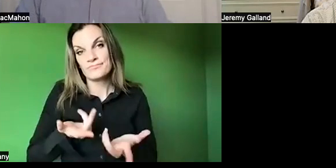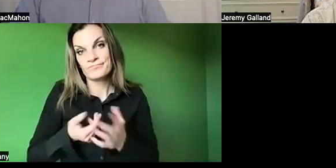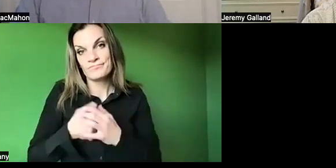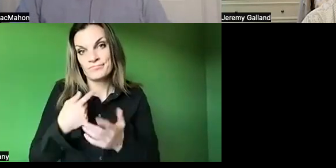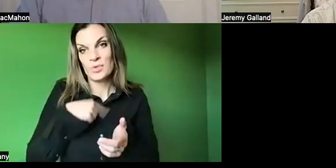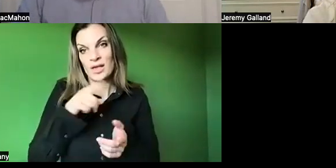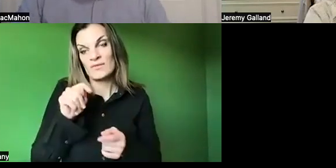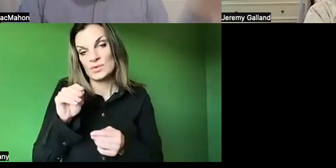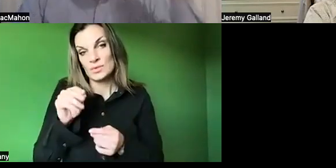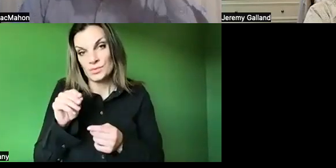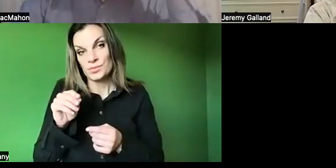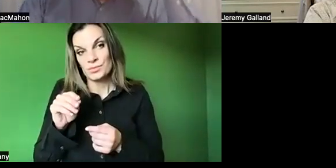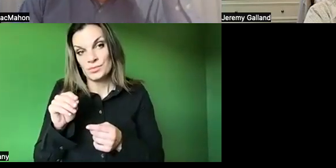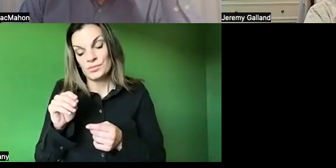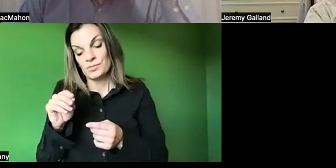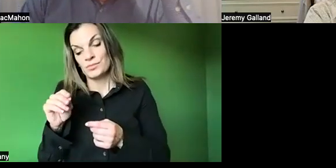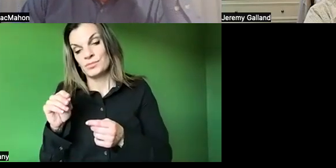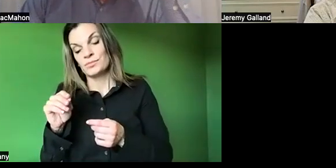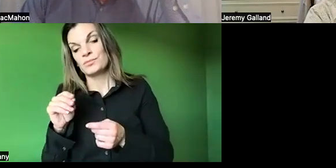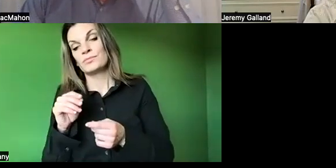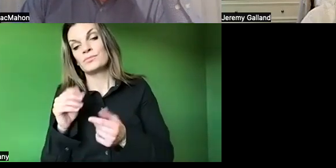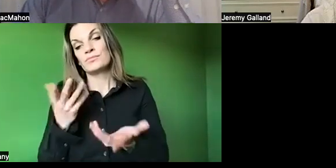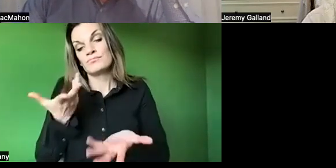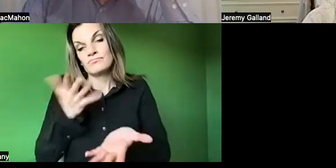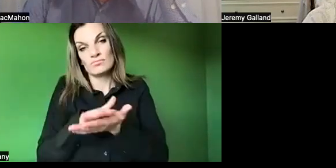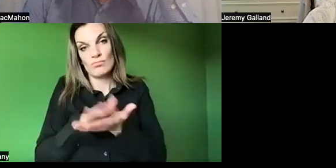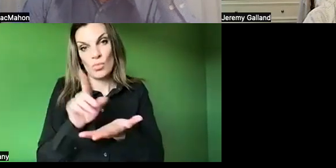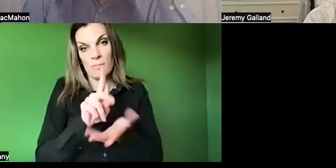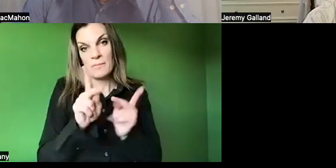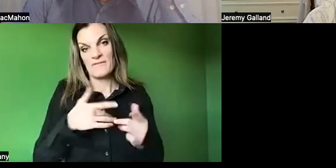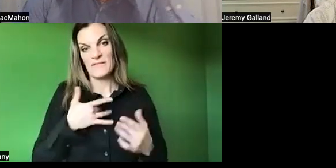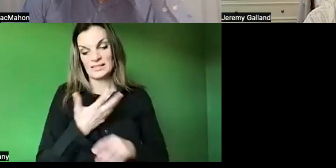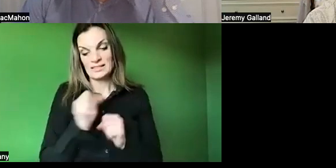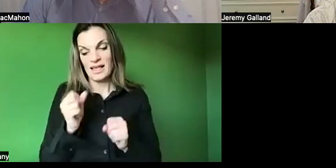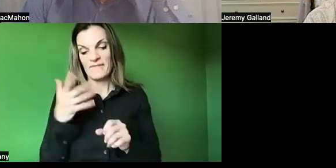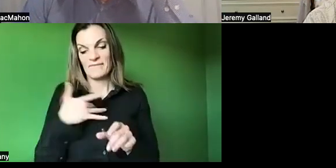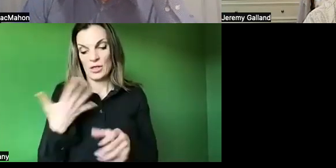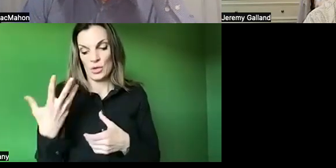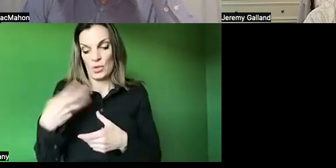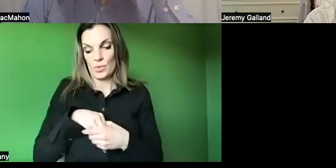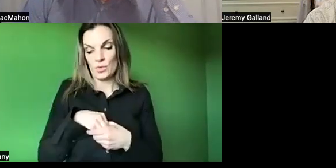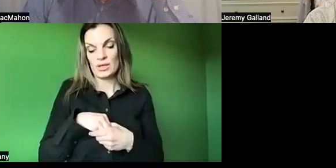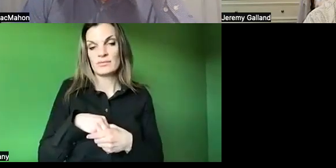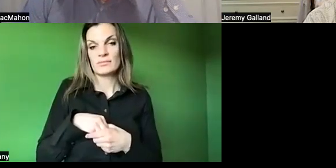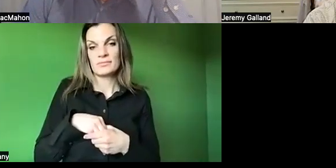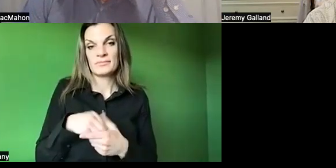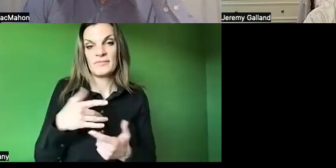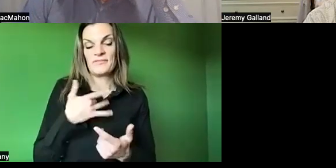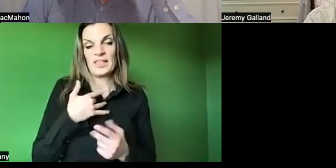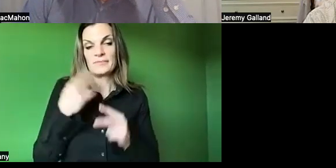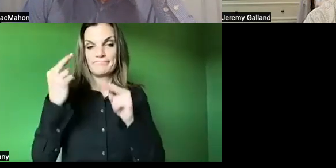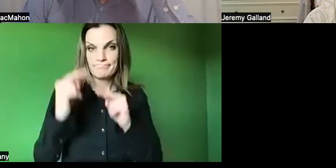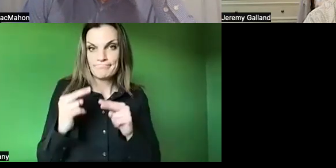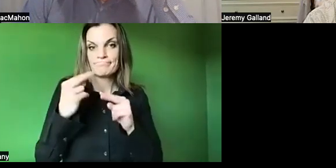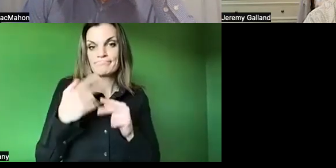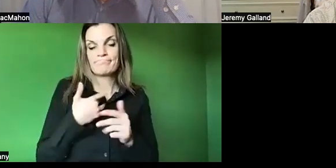We have to have a school where people feel safe, where they feel included, where they feel seen and